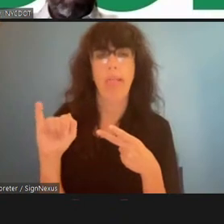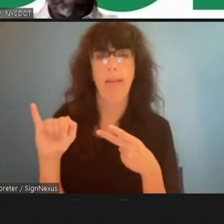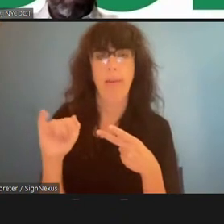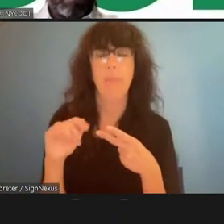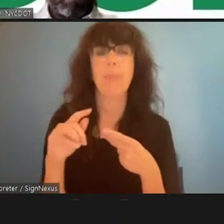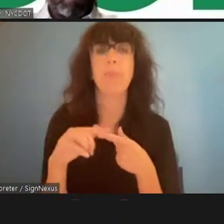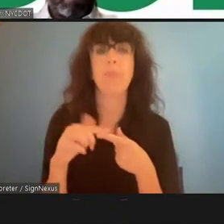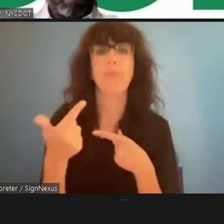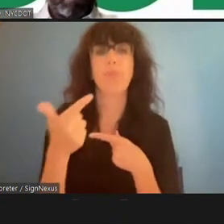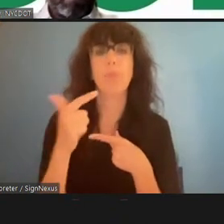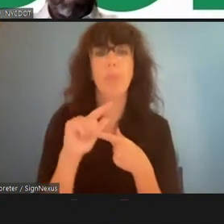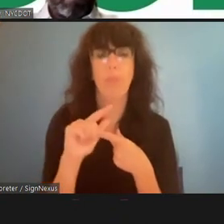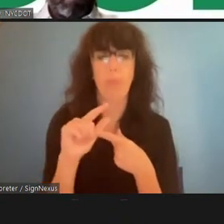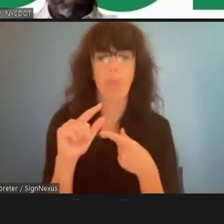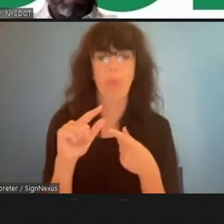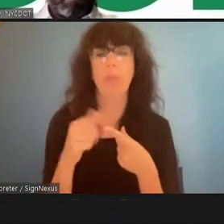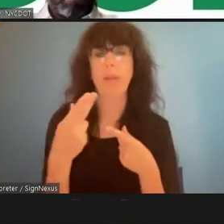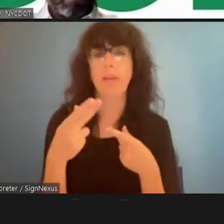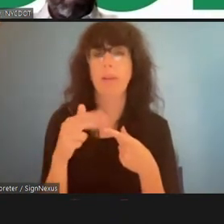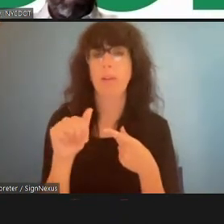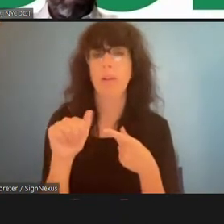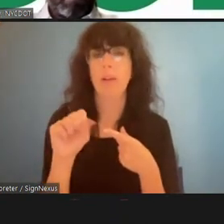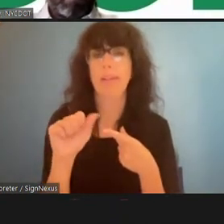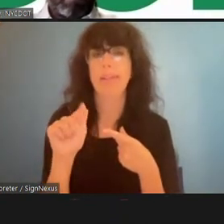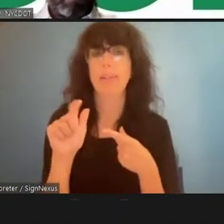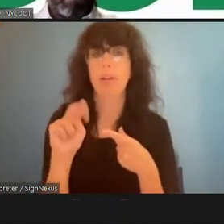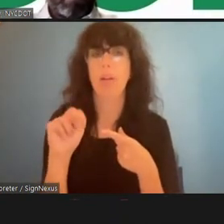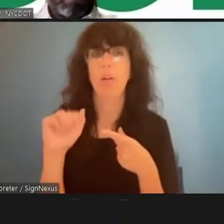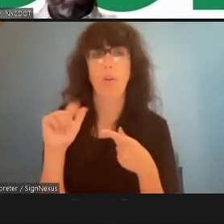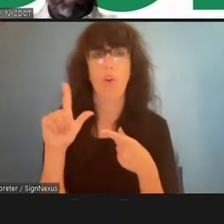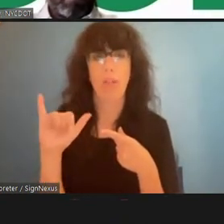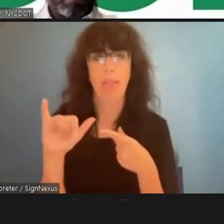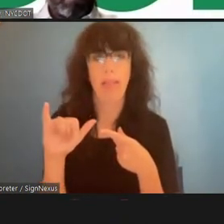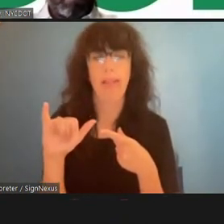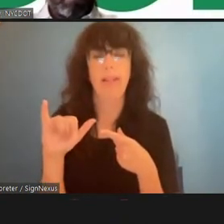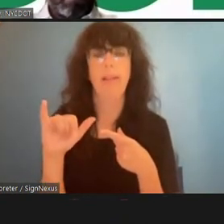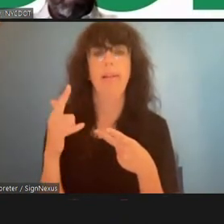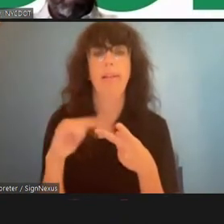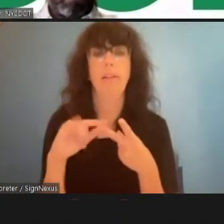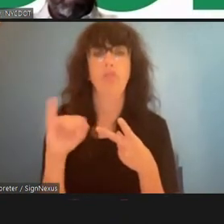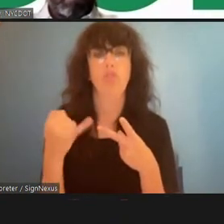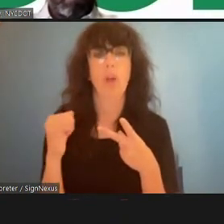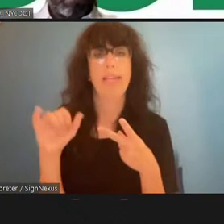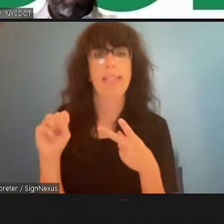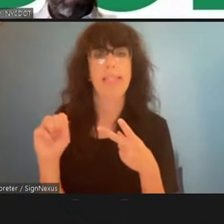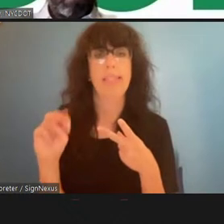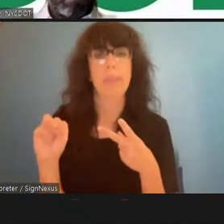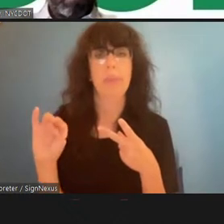our next speaker is hassan ali followed by johnny smith